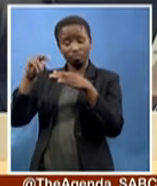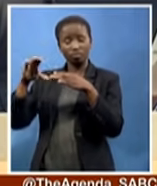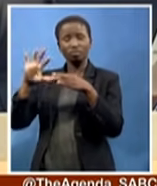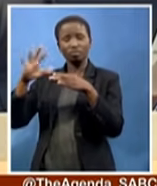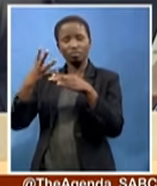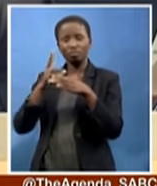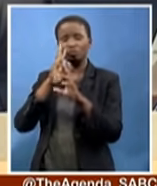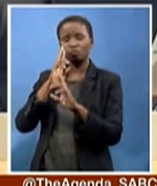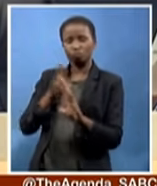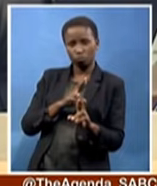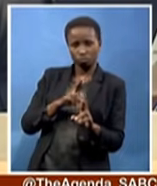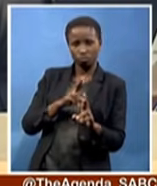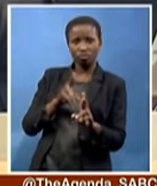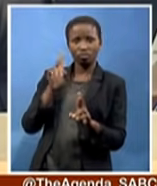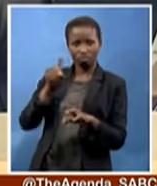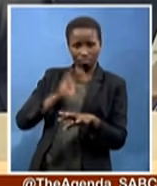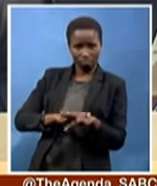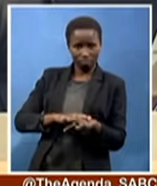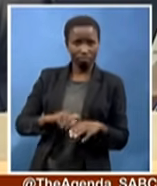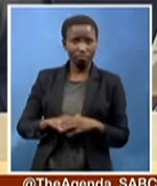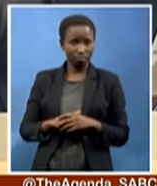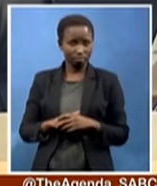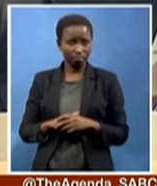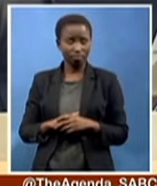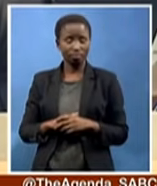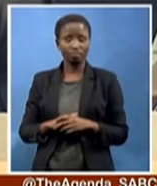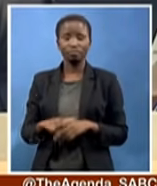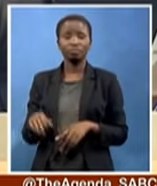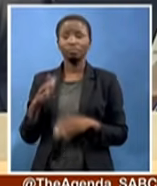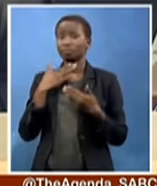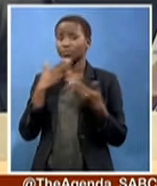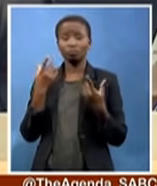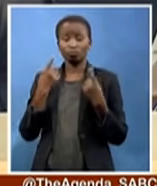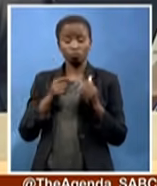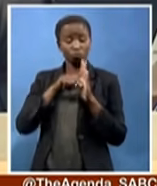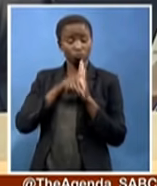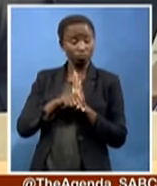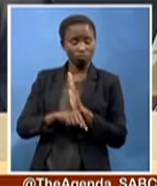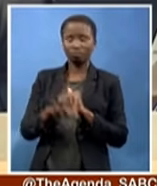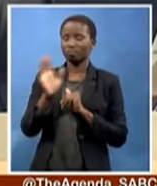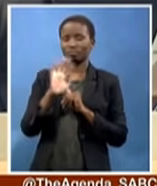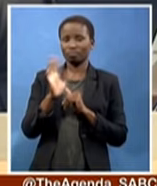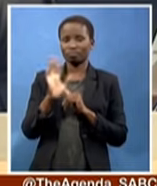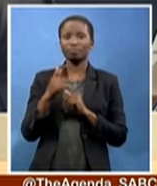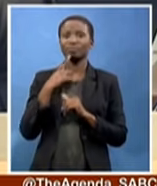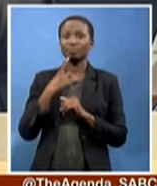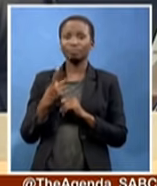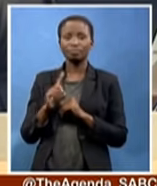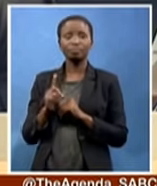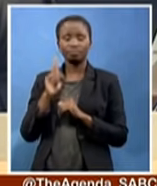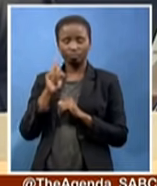Without going into detail in this opening statement, it is worth mentioning that one of the earliest